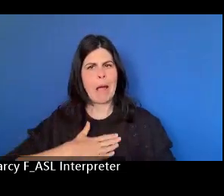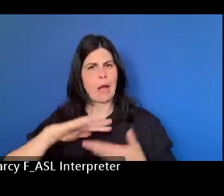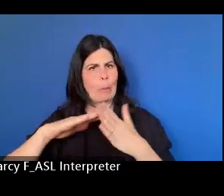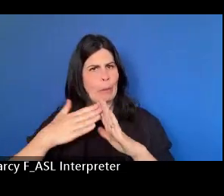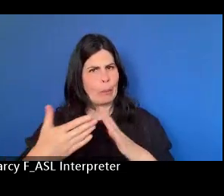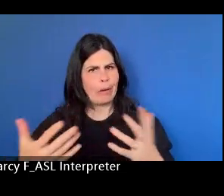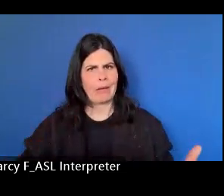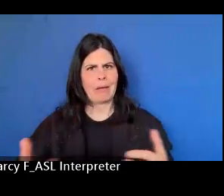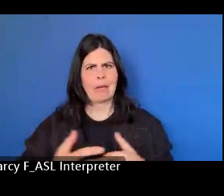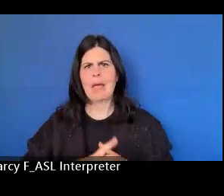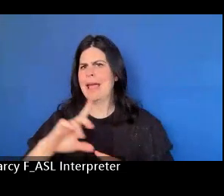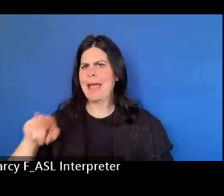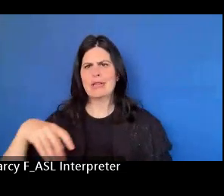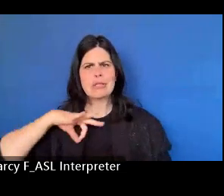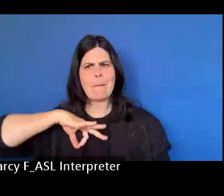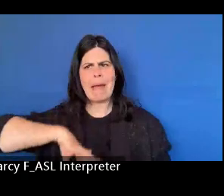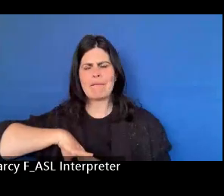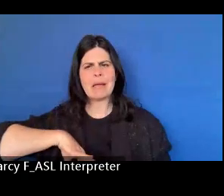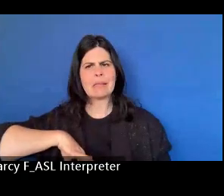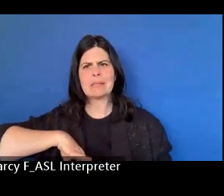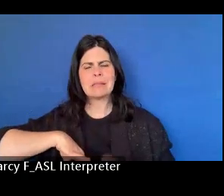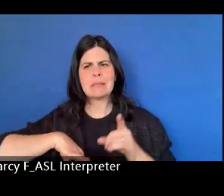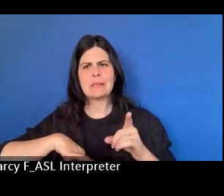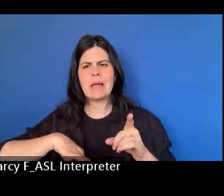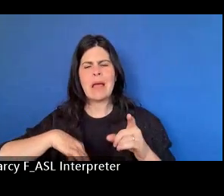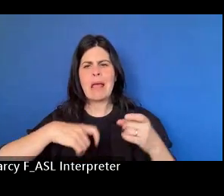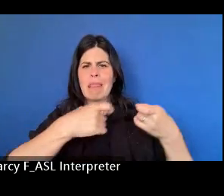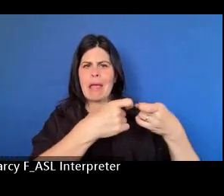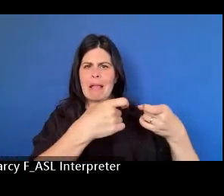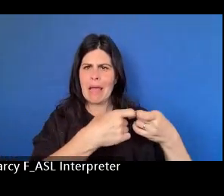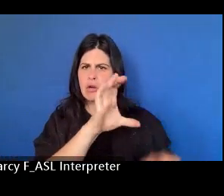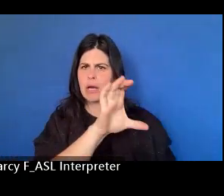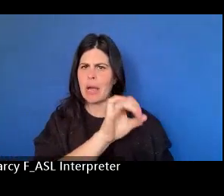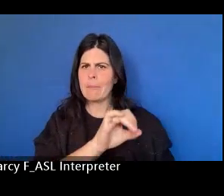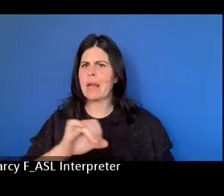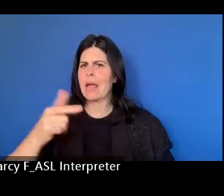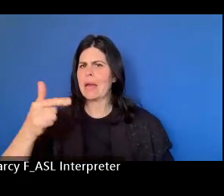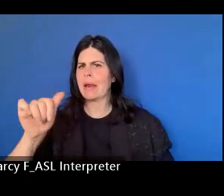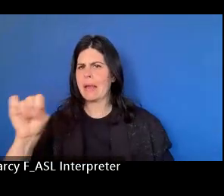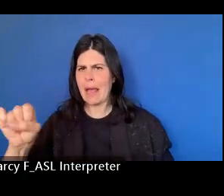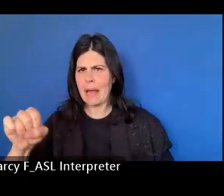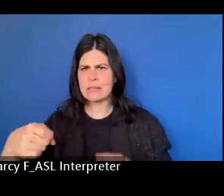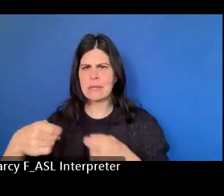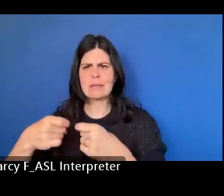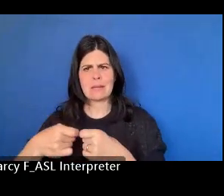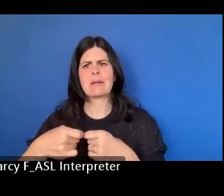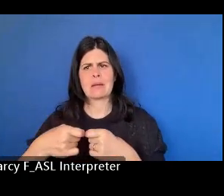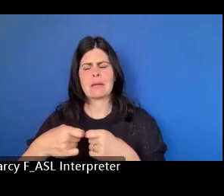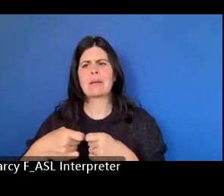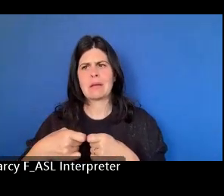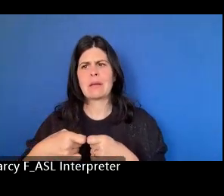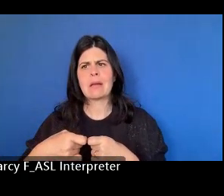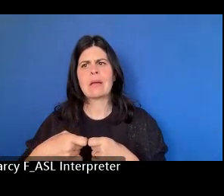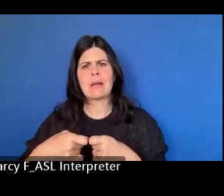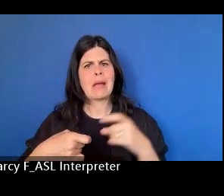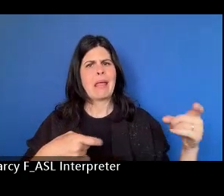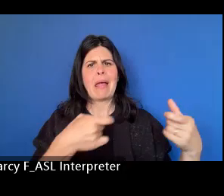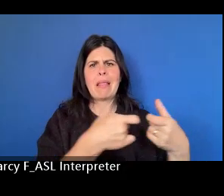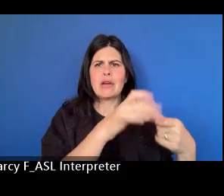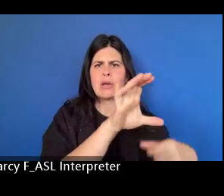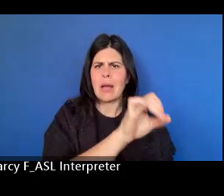It just benefits the electric company and the gas company. The electric company gets a monopoly in our neighborhoods, and we're paying at